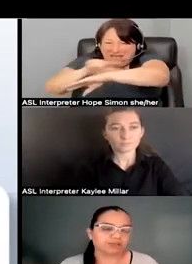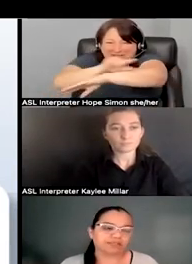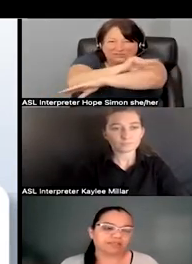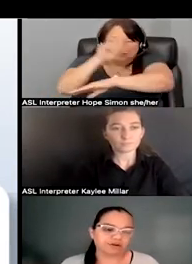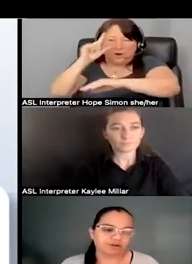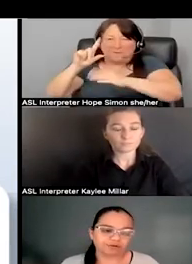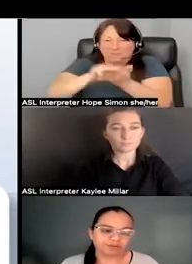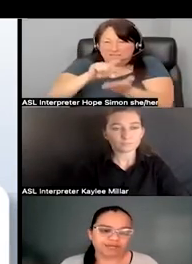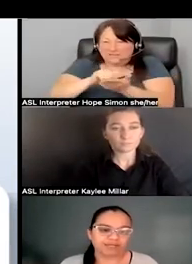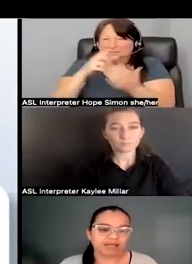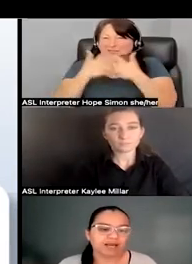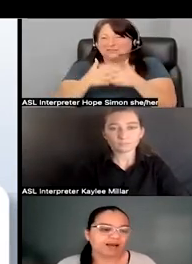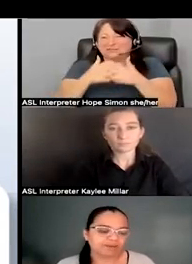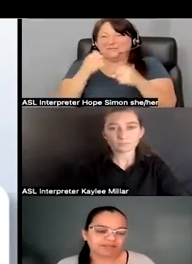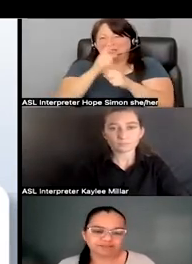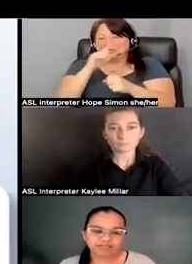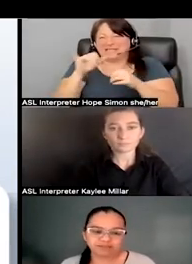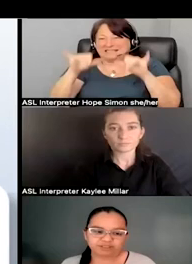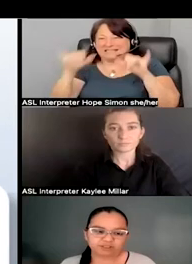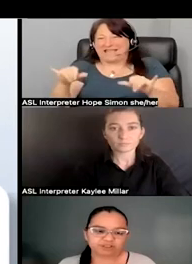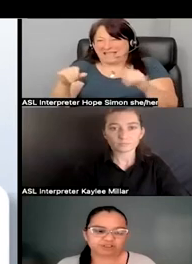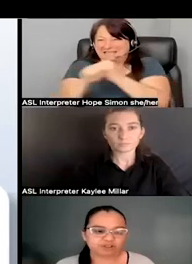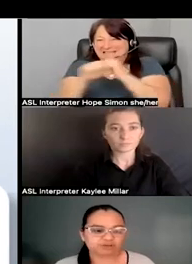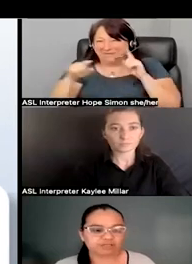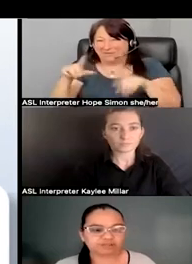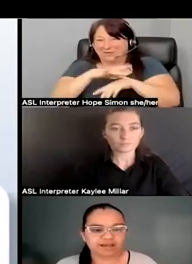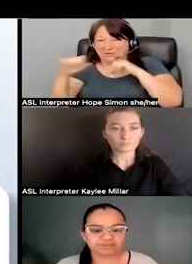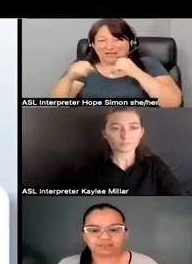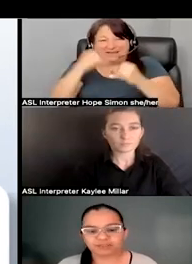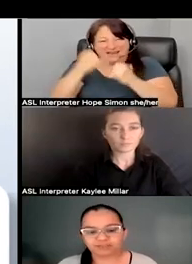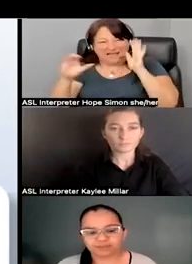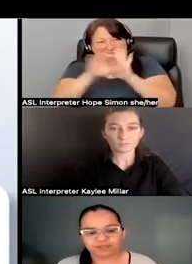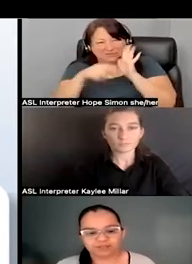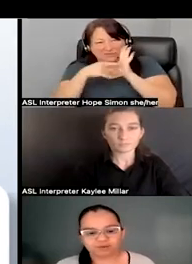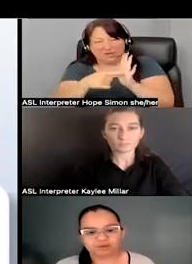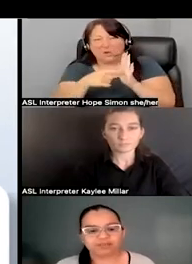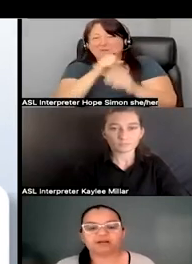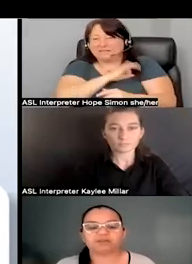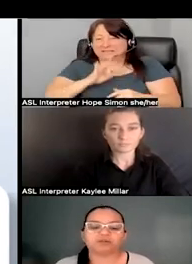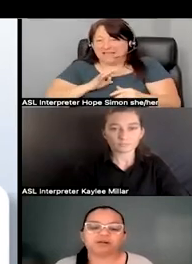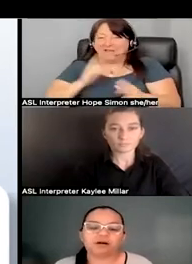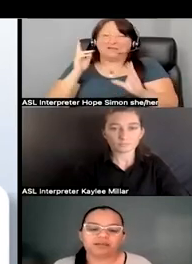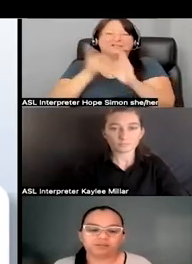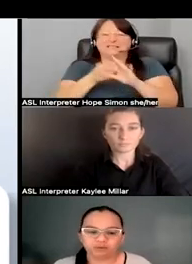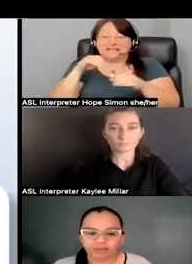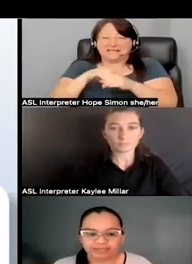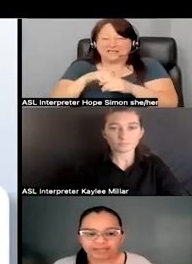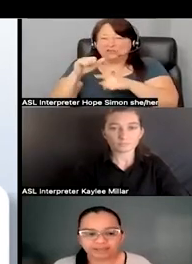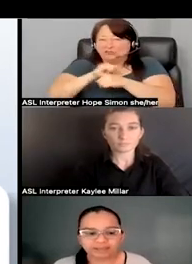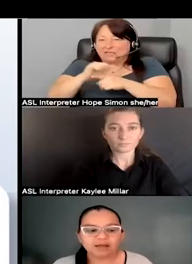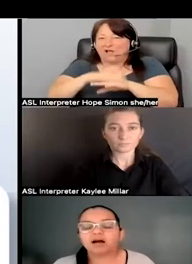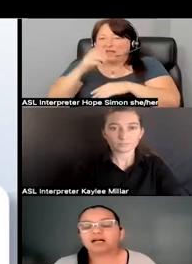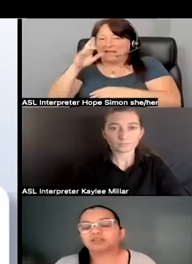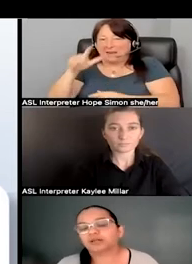stay in place during an earthquake. And this last picture does show that staff did participate in the drill. We held the drill on April